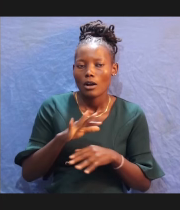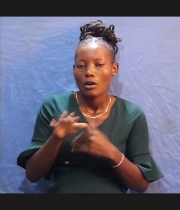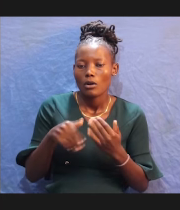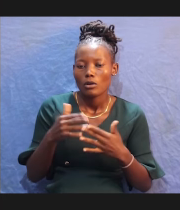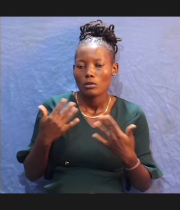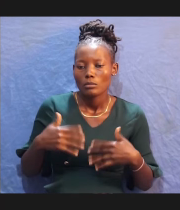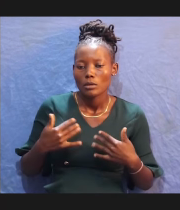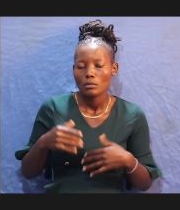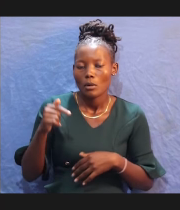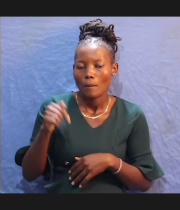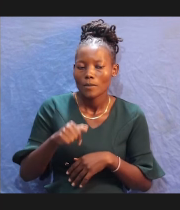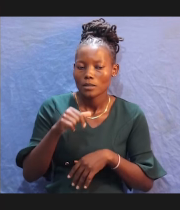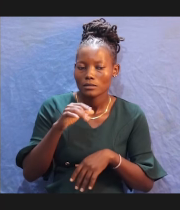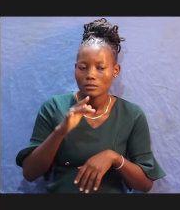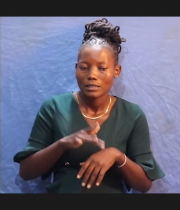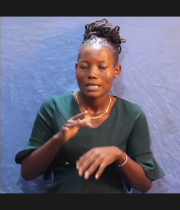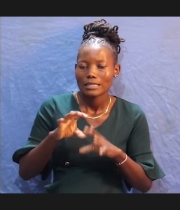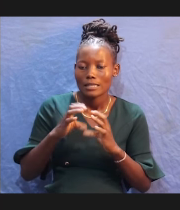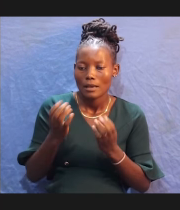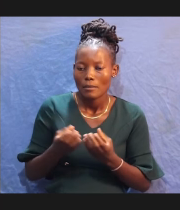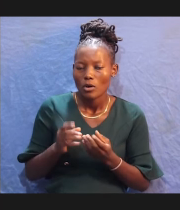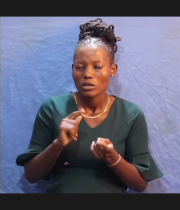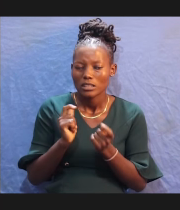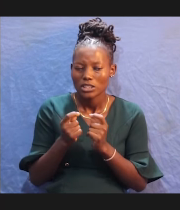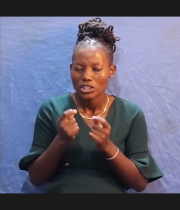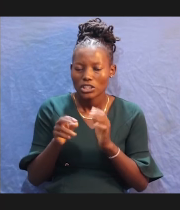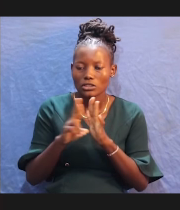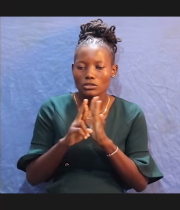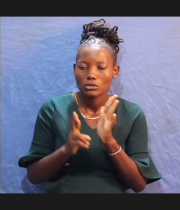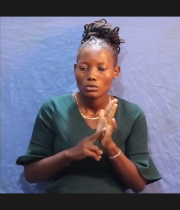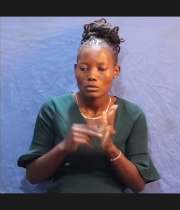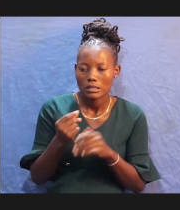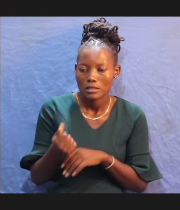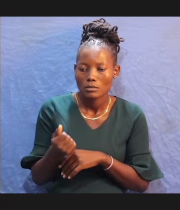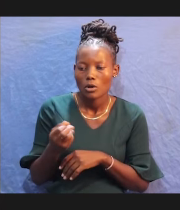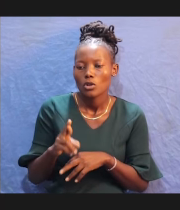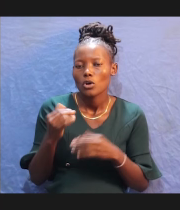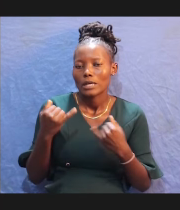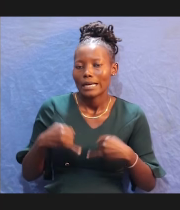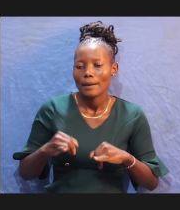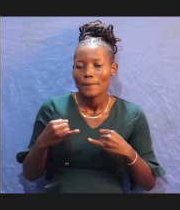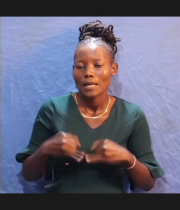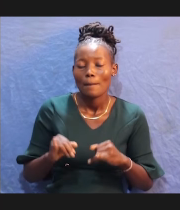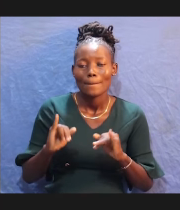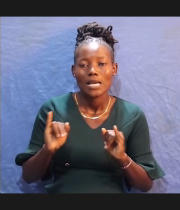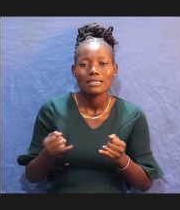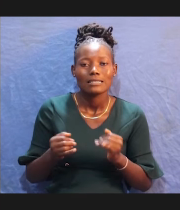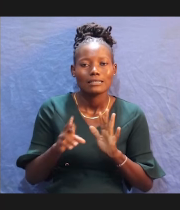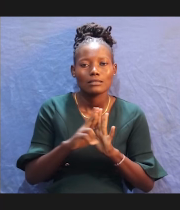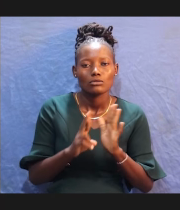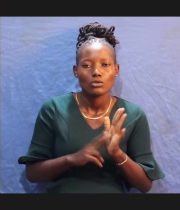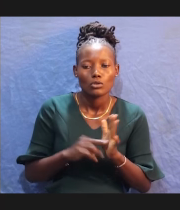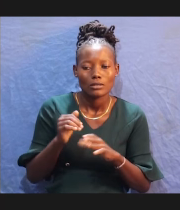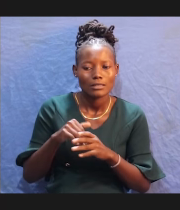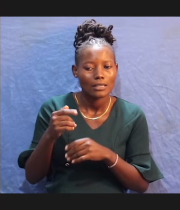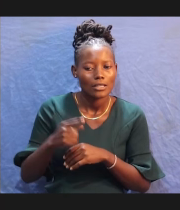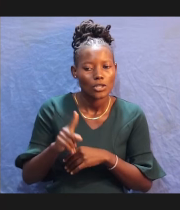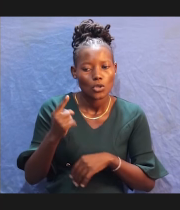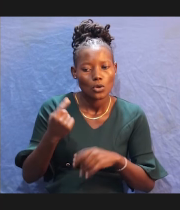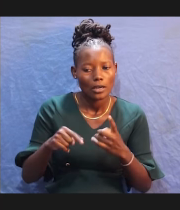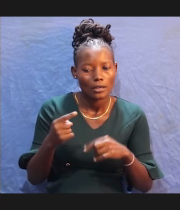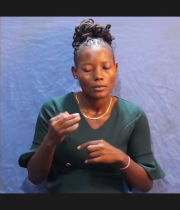before we score. So you change some kind of a rule, or you implement some new rule inside your game in order